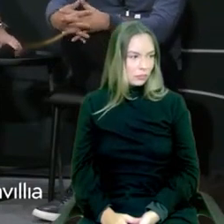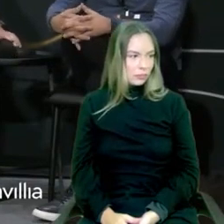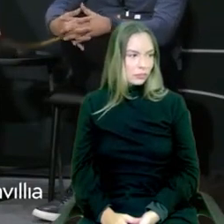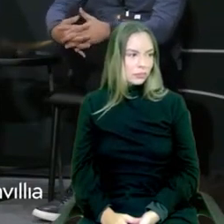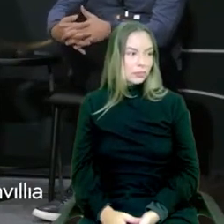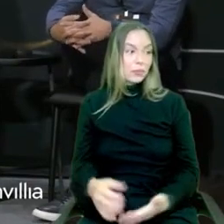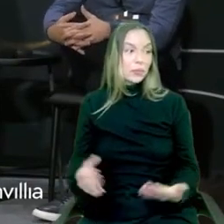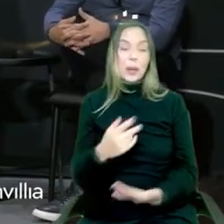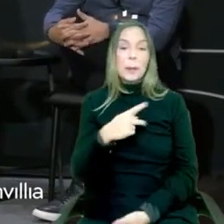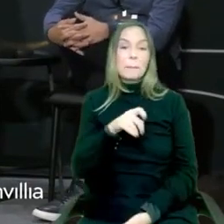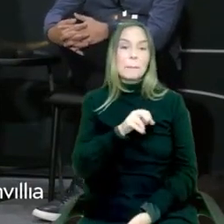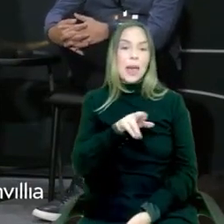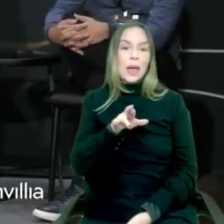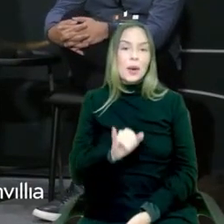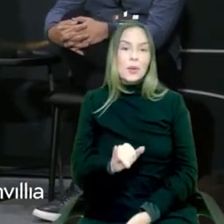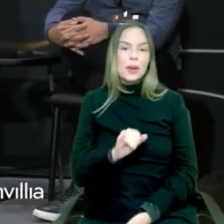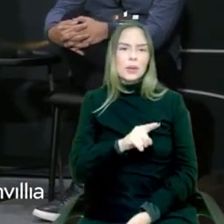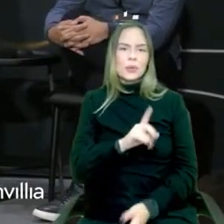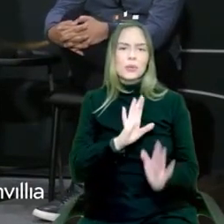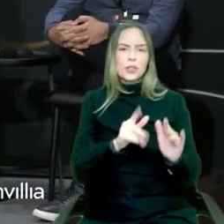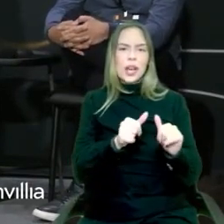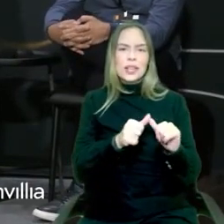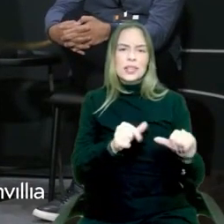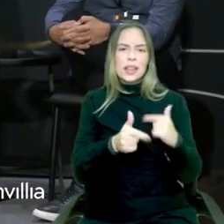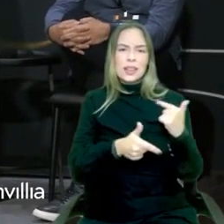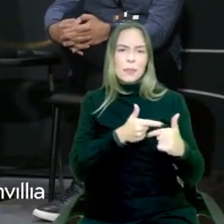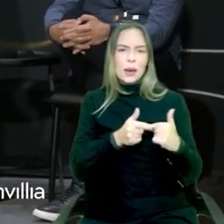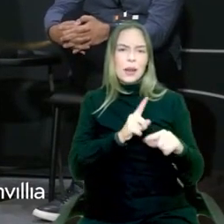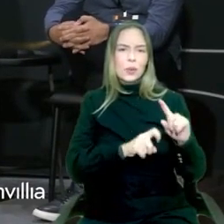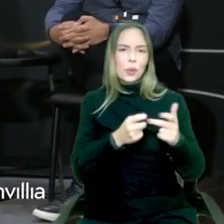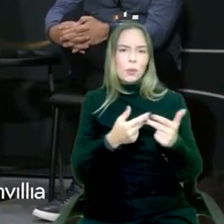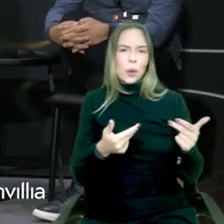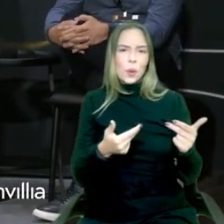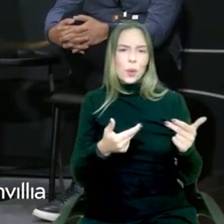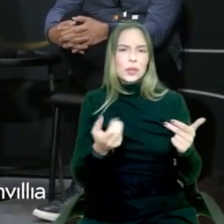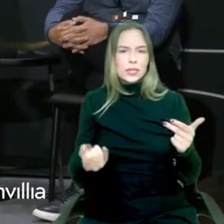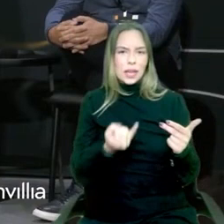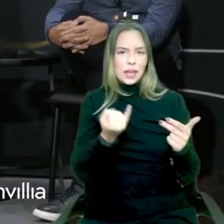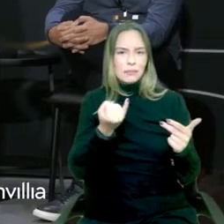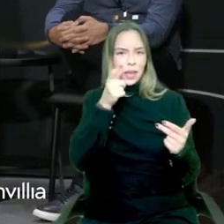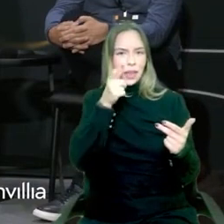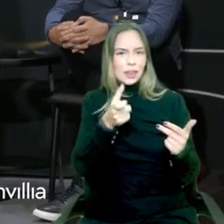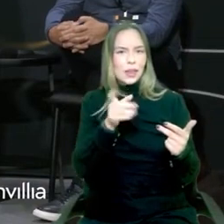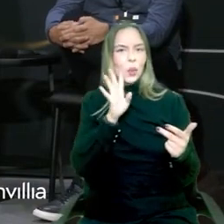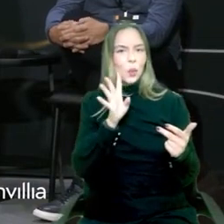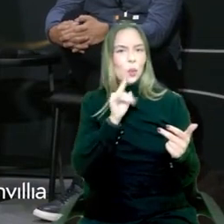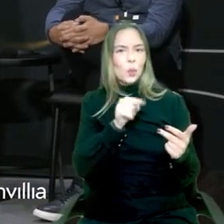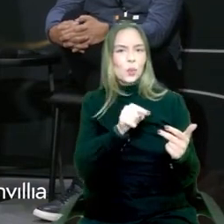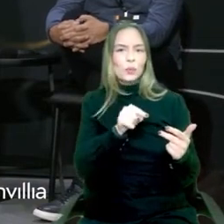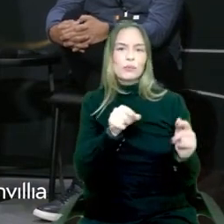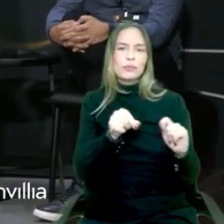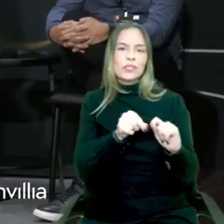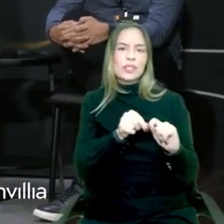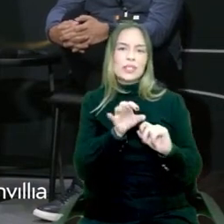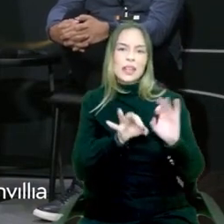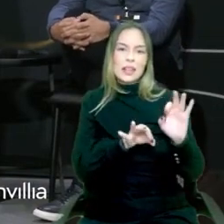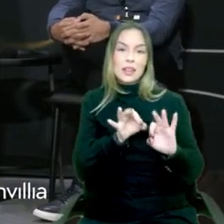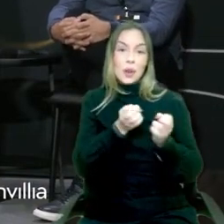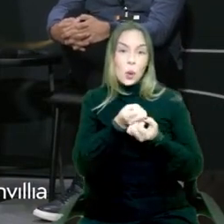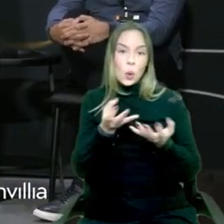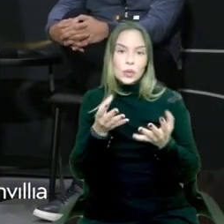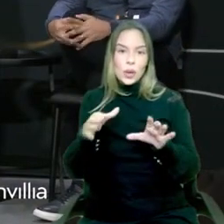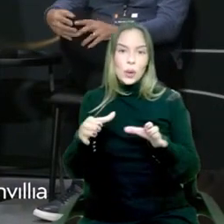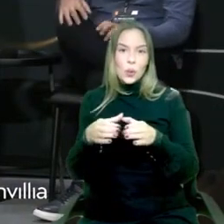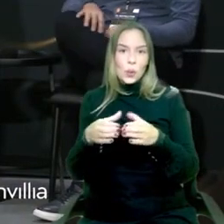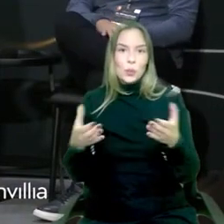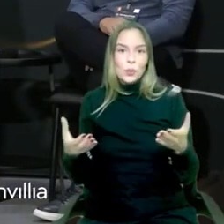on some really cool cutting edge projects. I know some you can't disclose to the whole group. Most of them. But can you